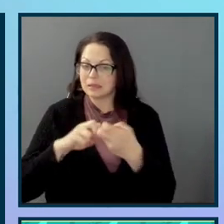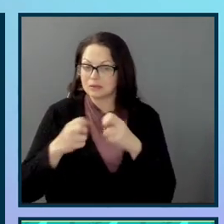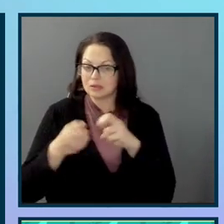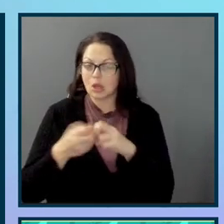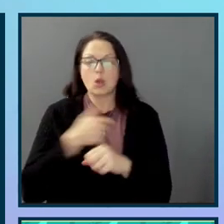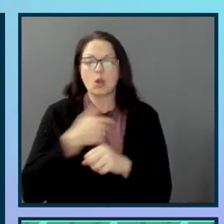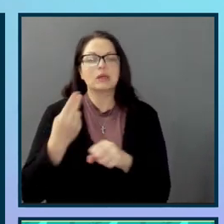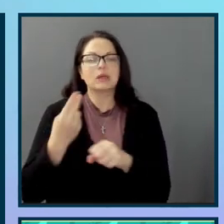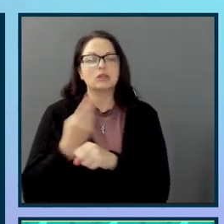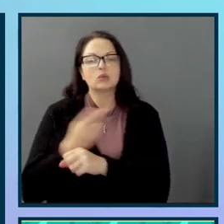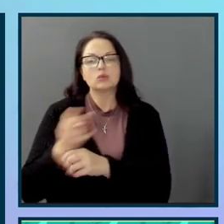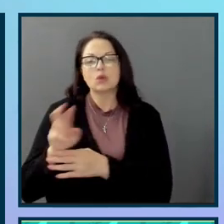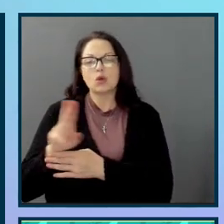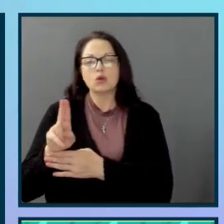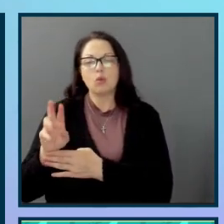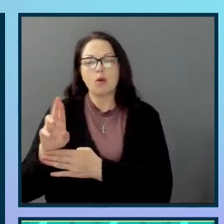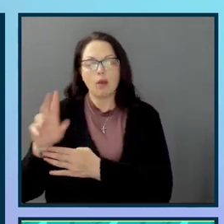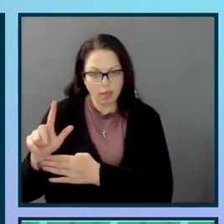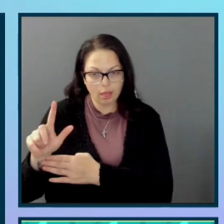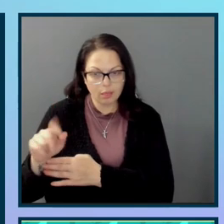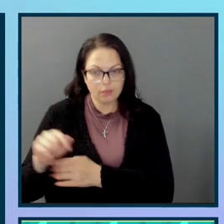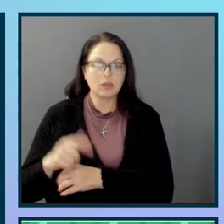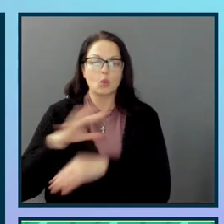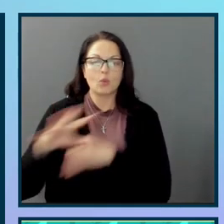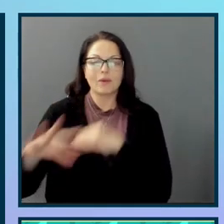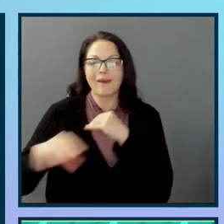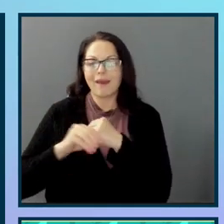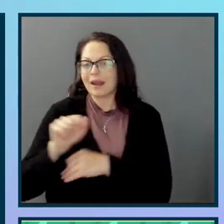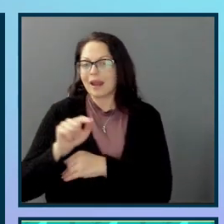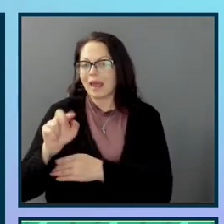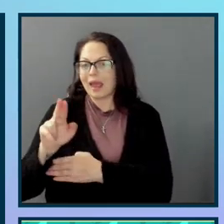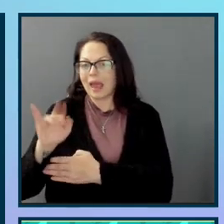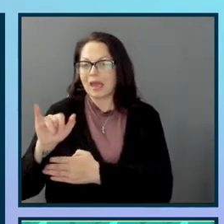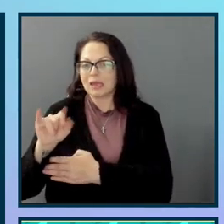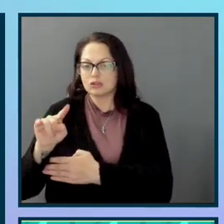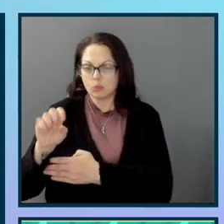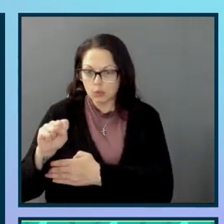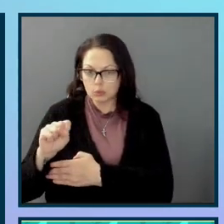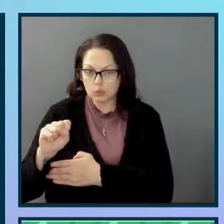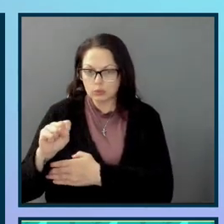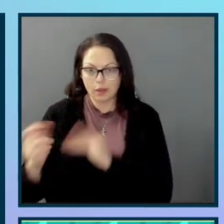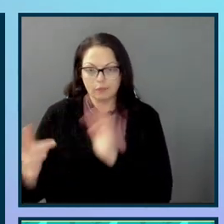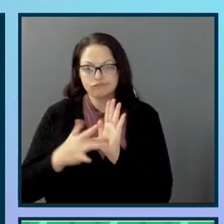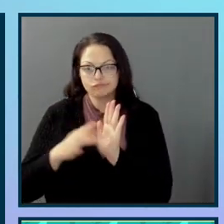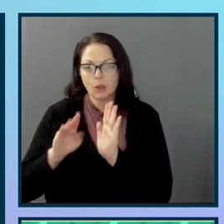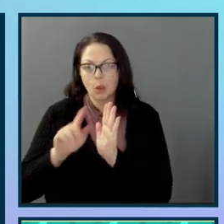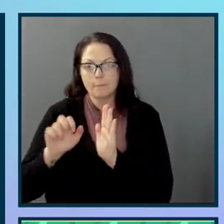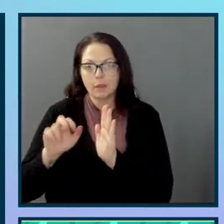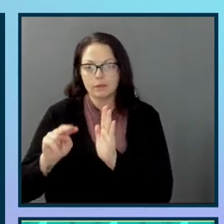So let's do that. Let's add an attribute and we'll go role is button, because that's what I want it